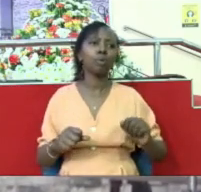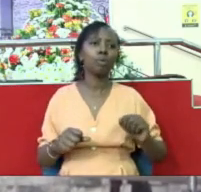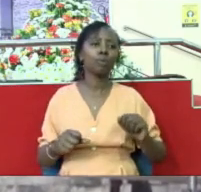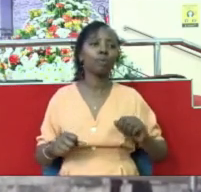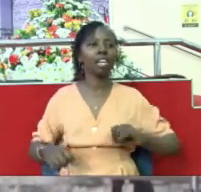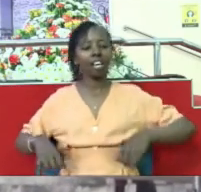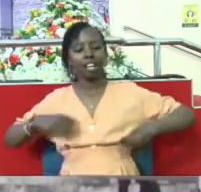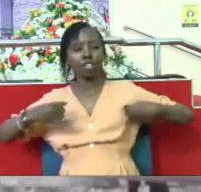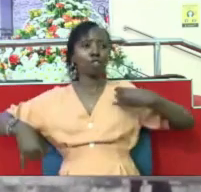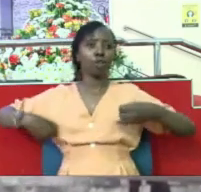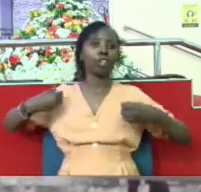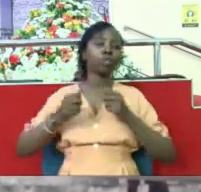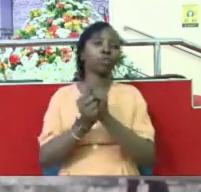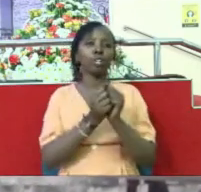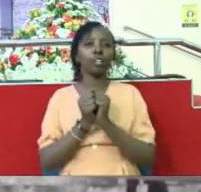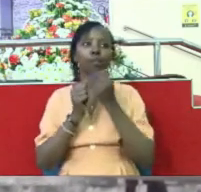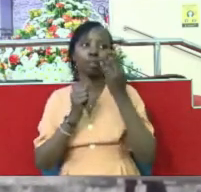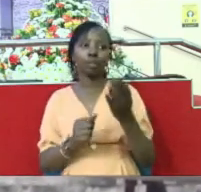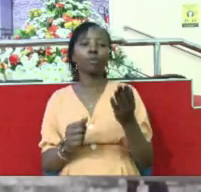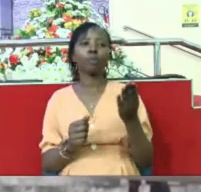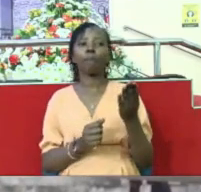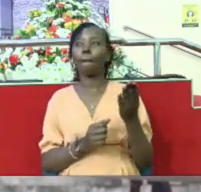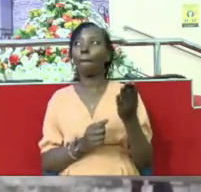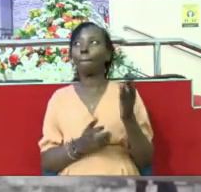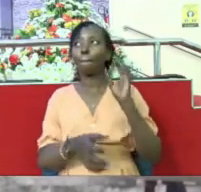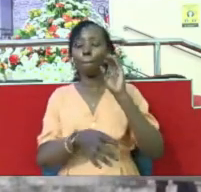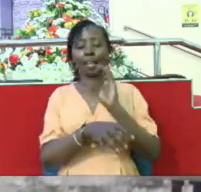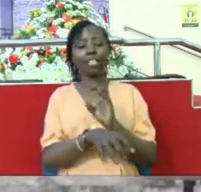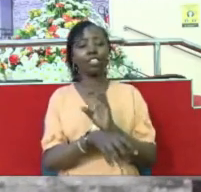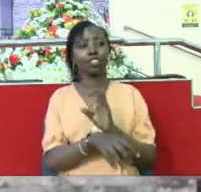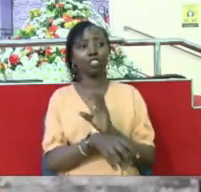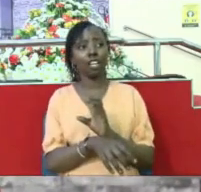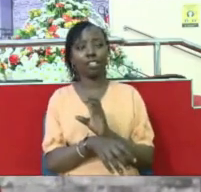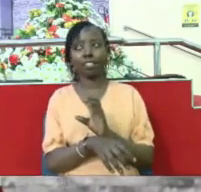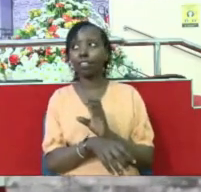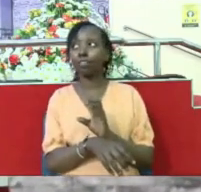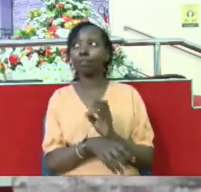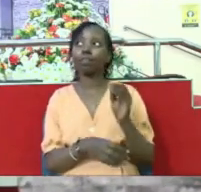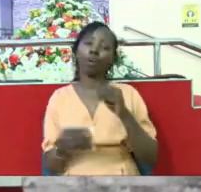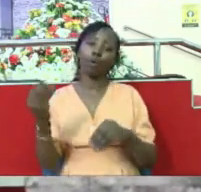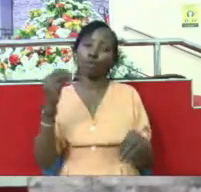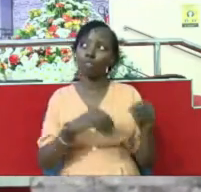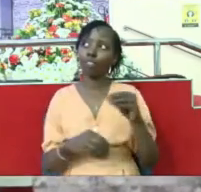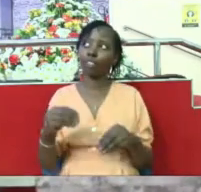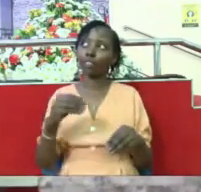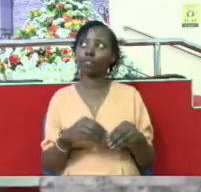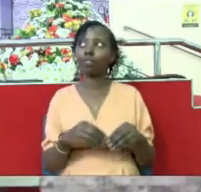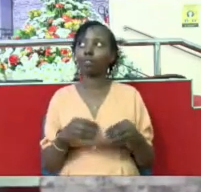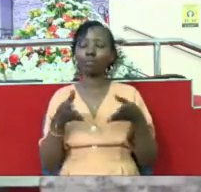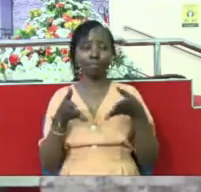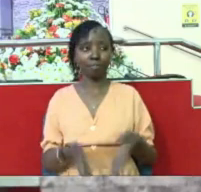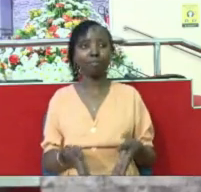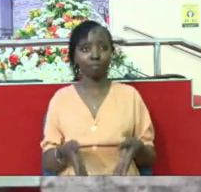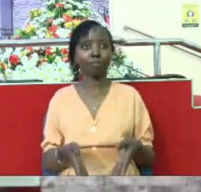Blessed be the name of the Lord. The church gave here, and I was priding